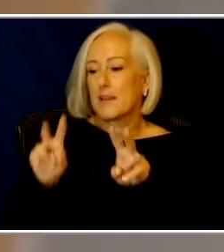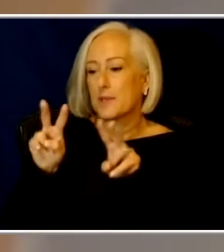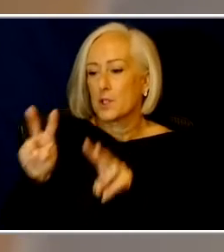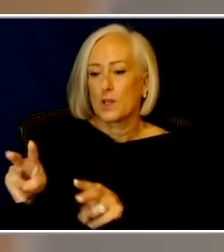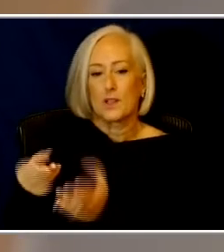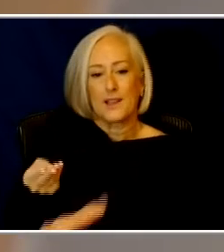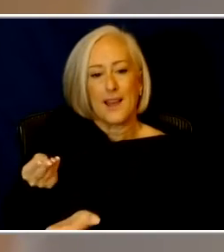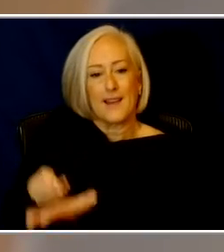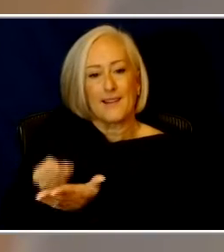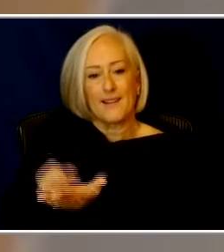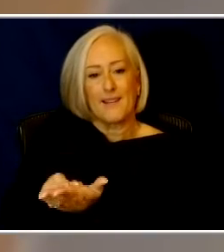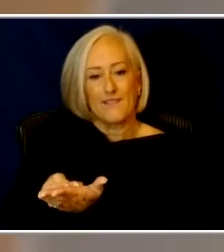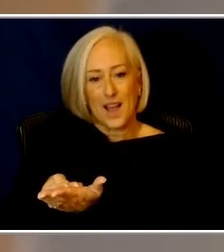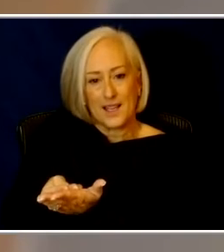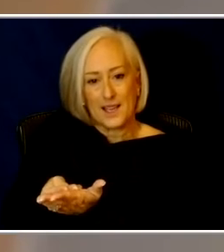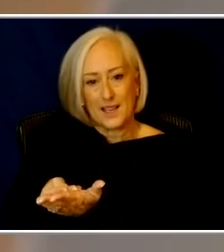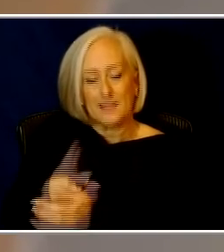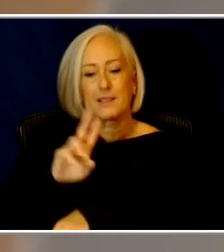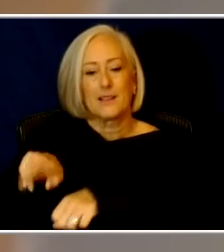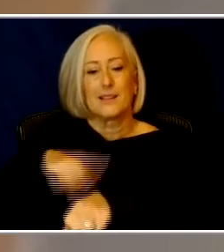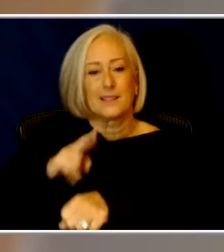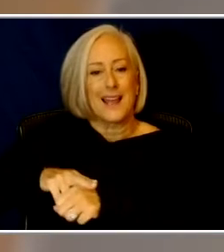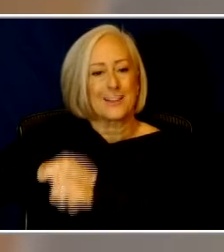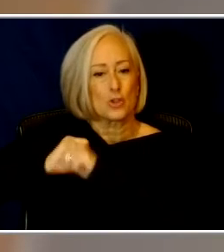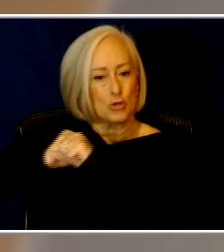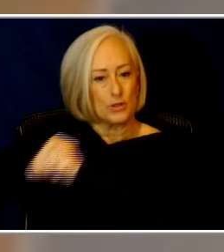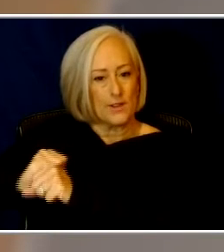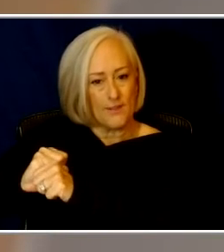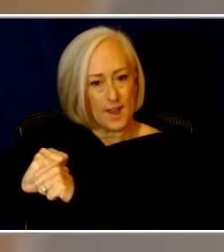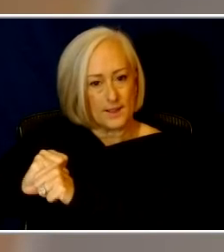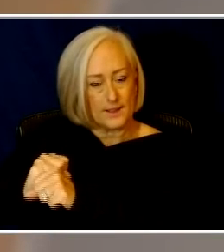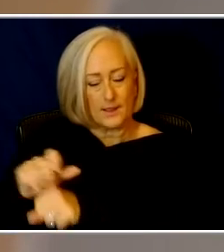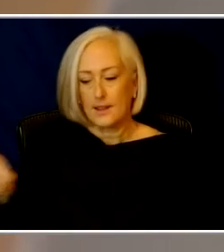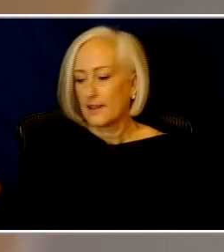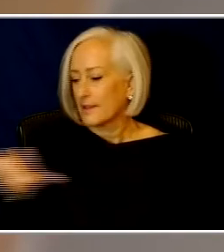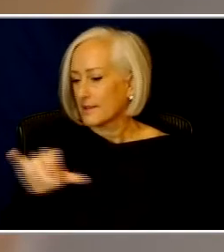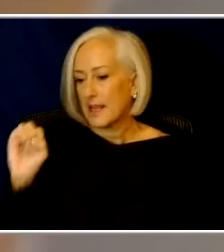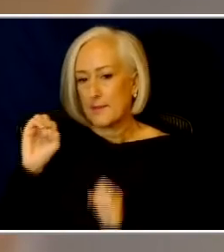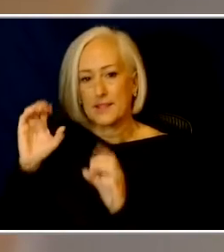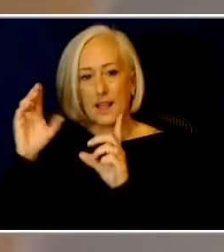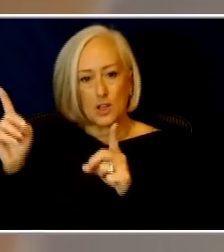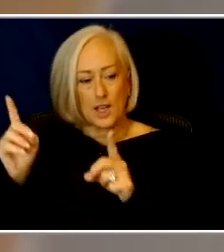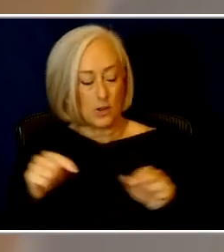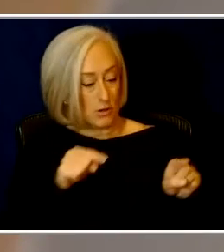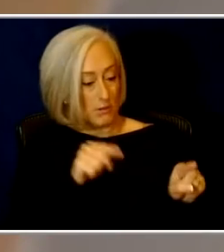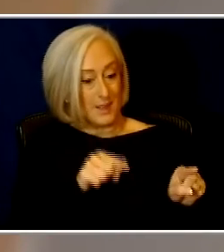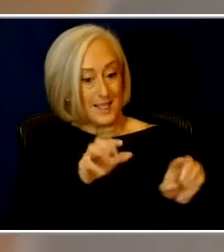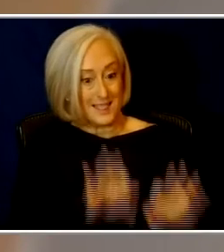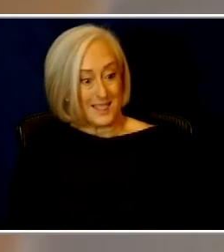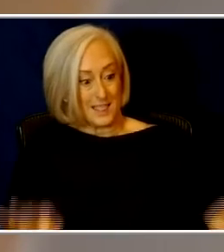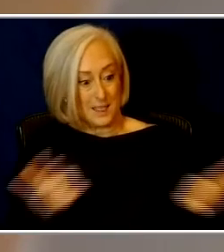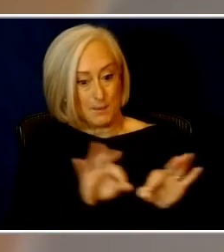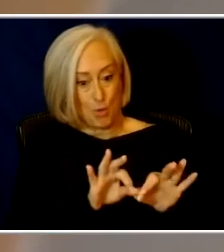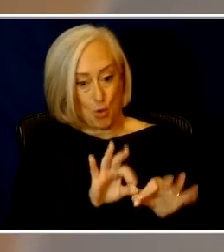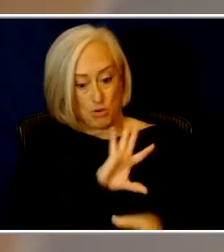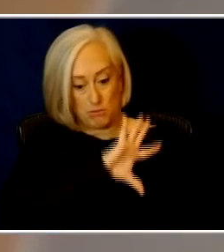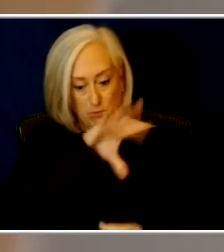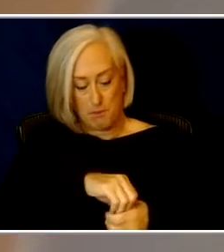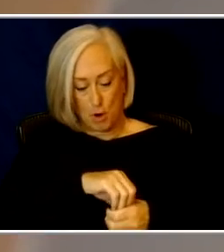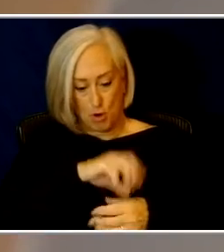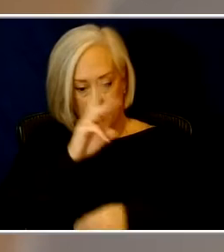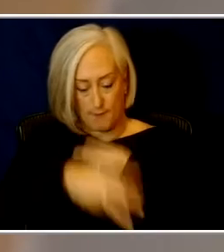way that we look at national defense, the same way that we talk about education. This is a critical part of our infrastructure. And this